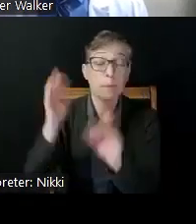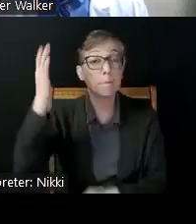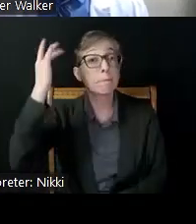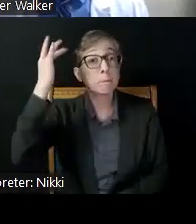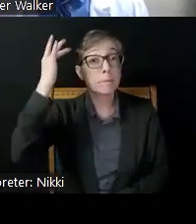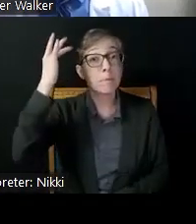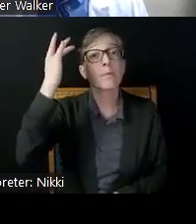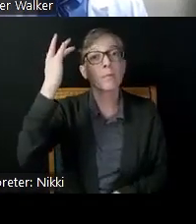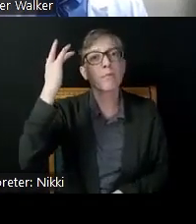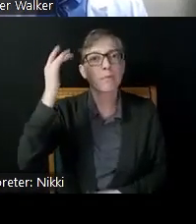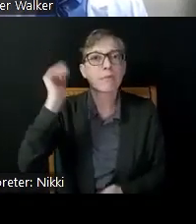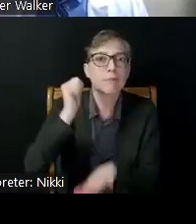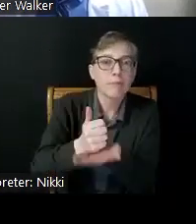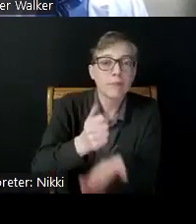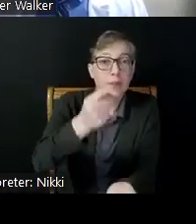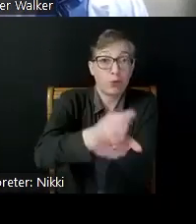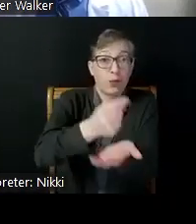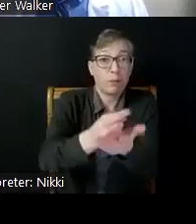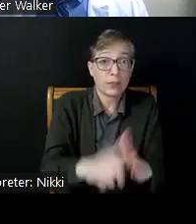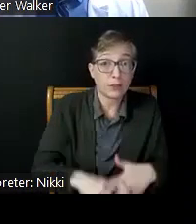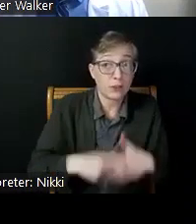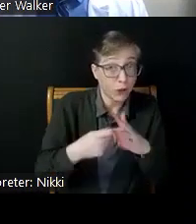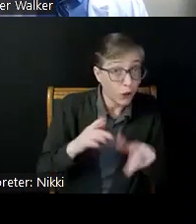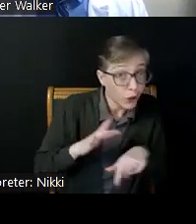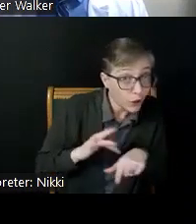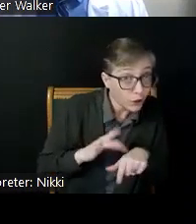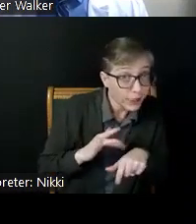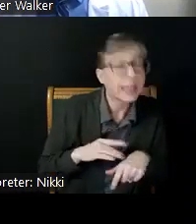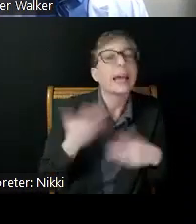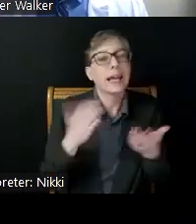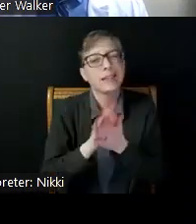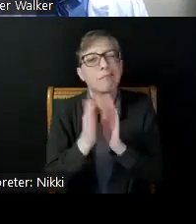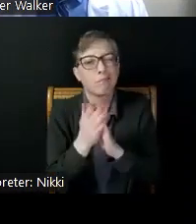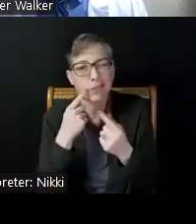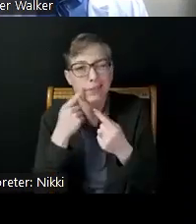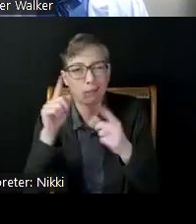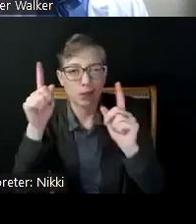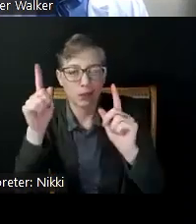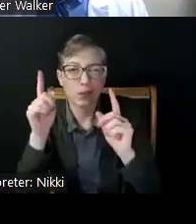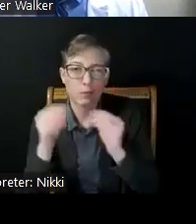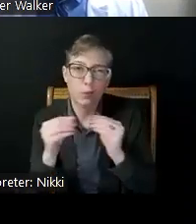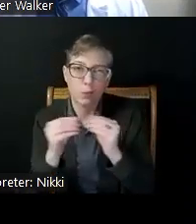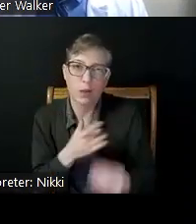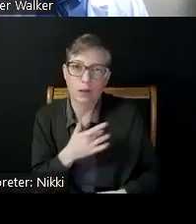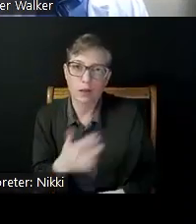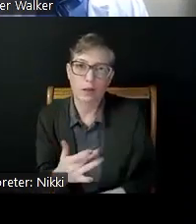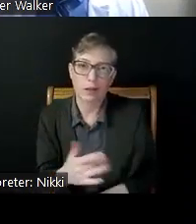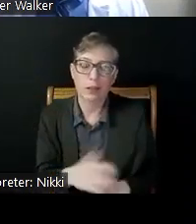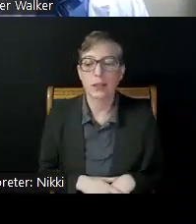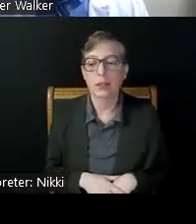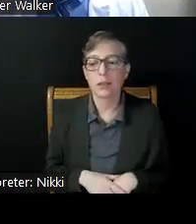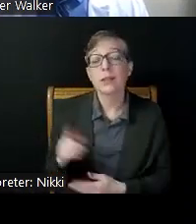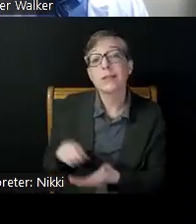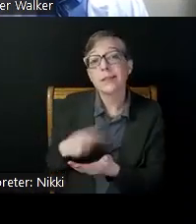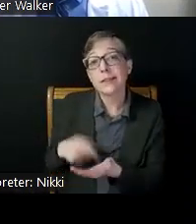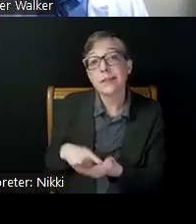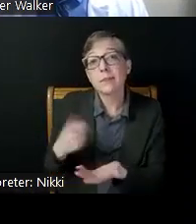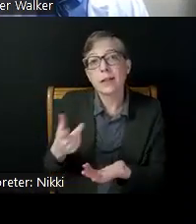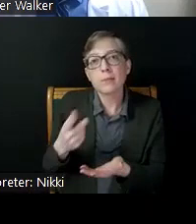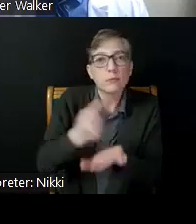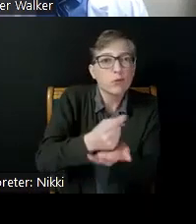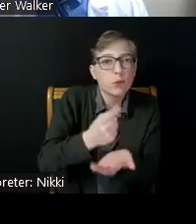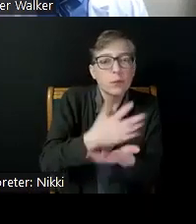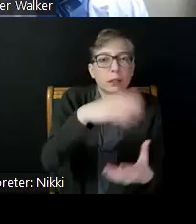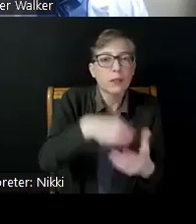of successful treatment. And cancer treatment options often include surgery, chemotherapy, and/or